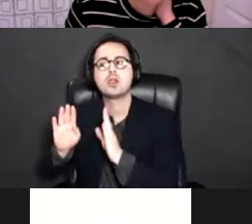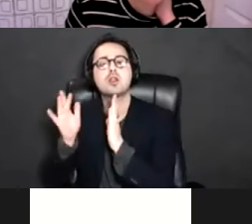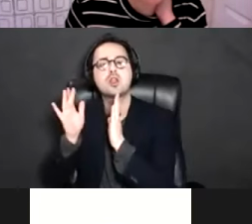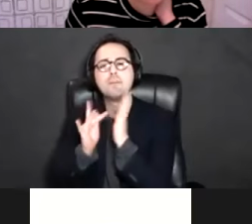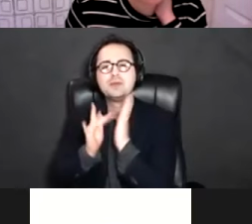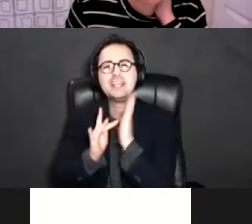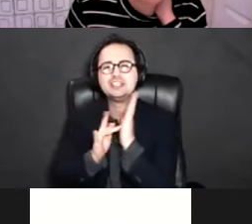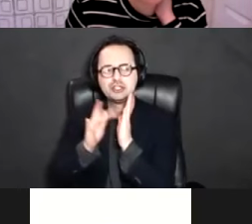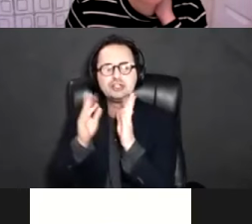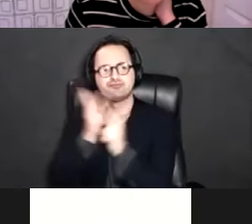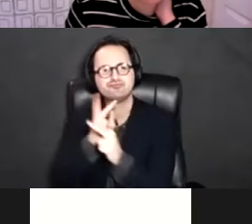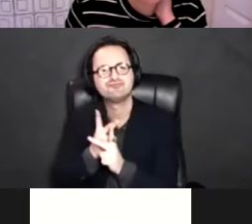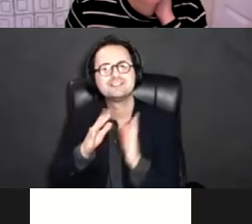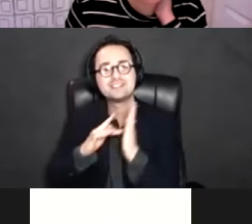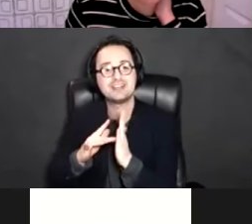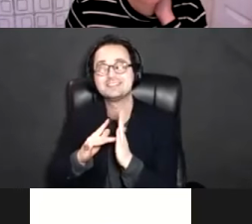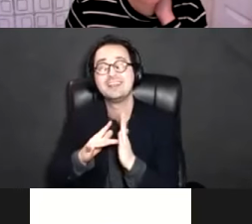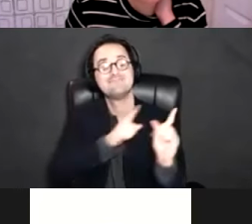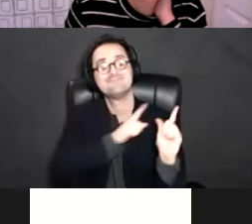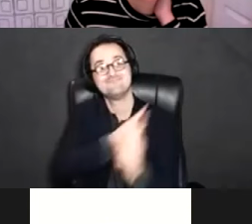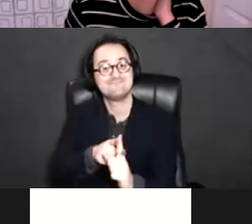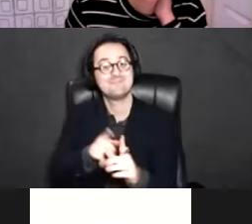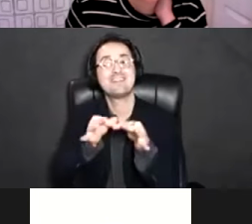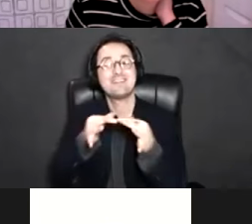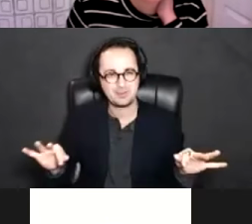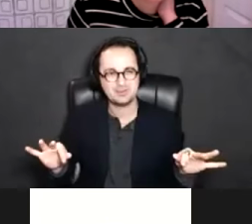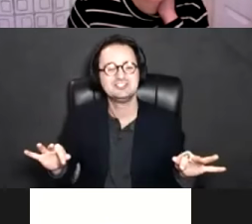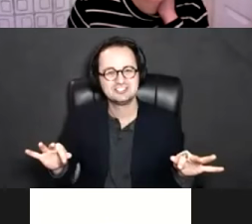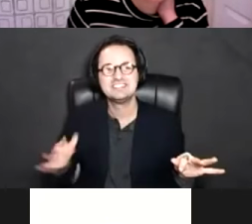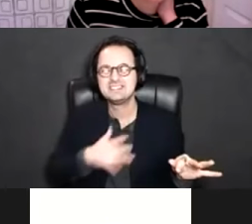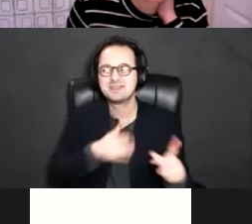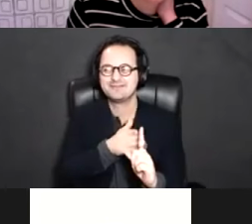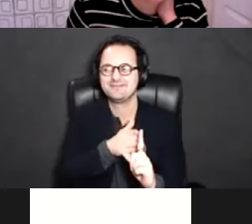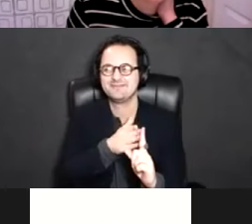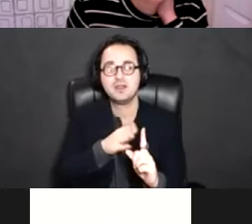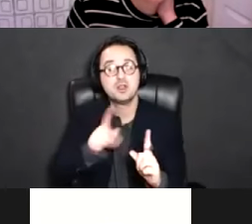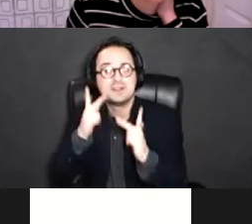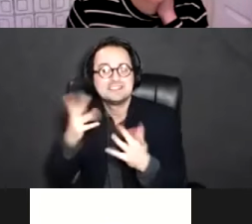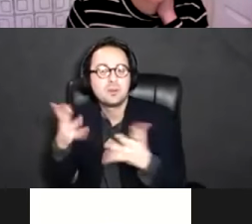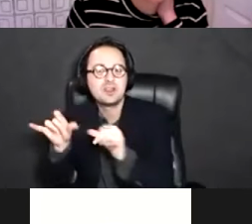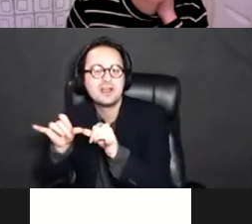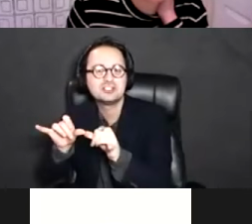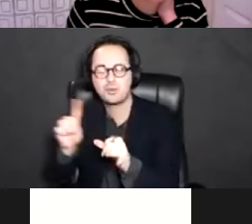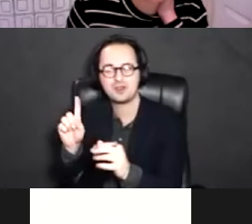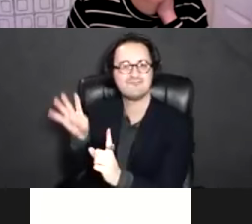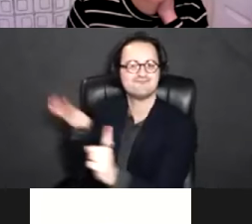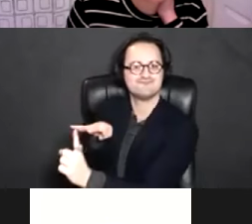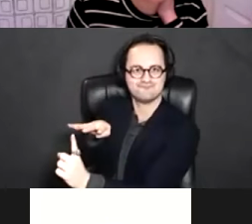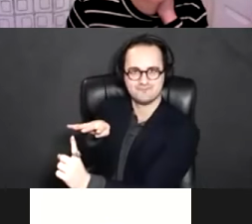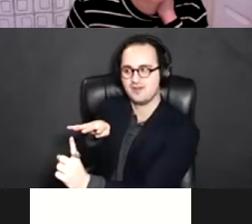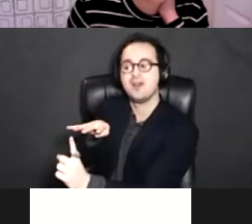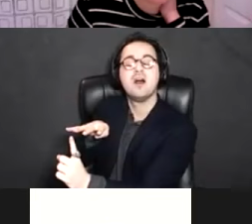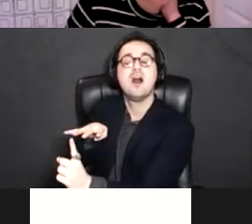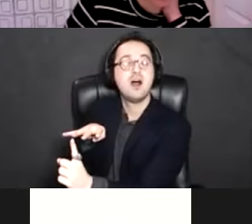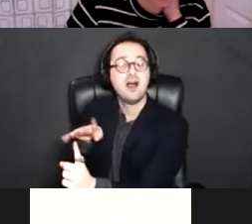point to language because that's what they target. Right, so you only see what you measure and where you're shining the light, and that's what you see. And then when you do imaging